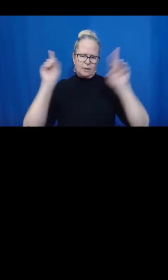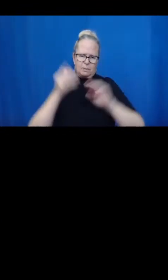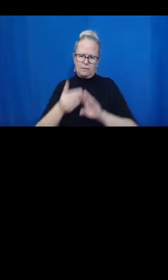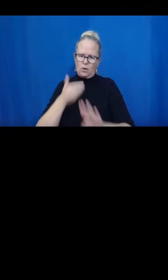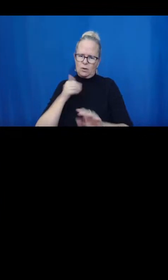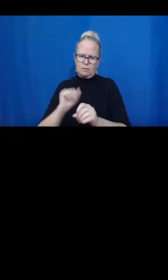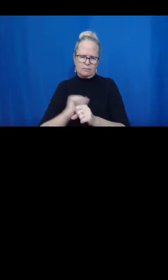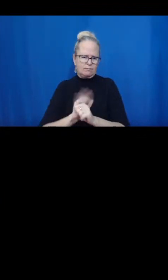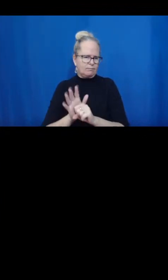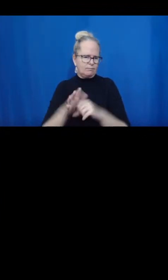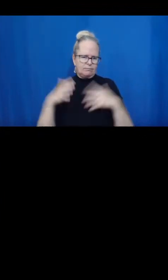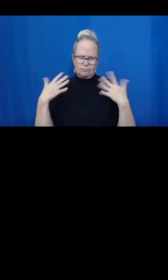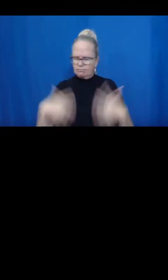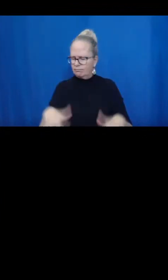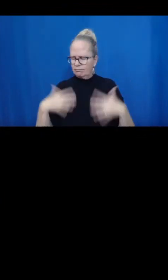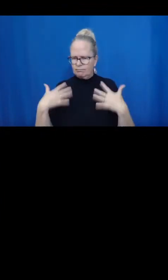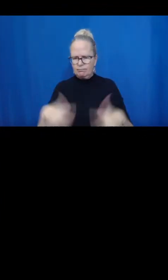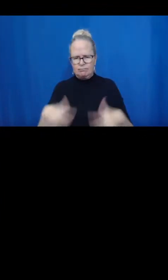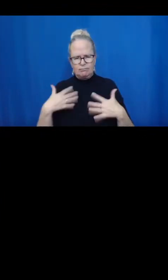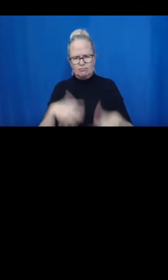It's not fair.